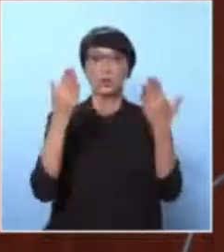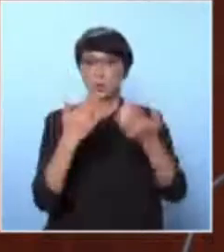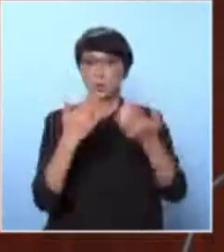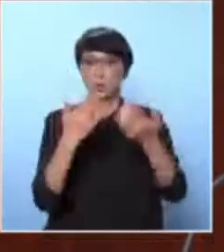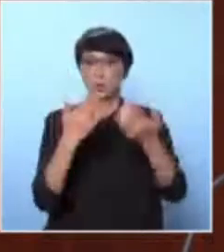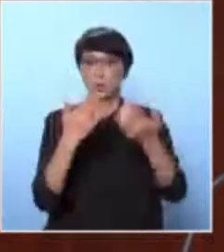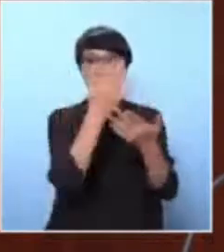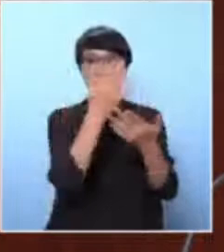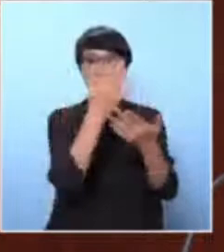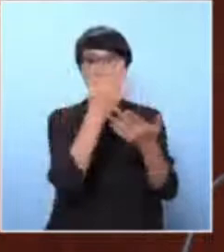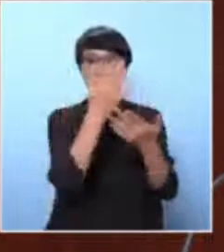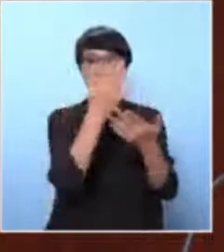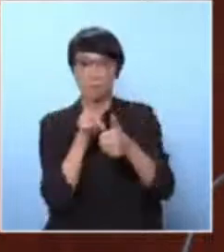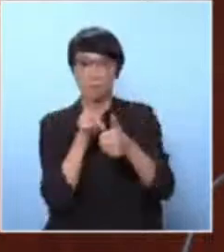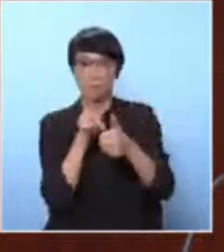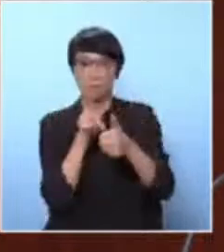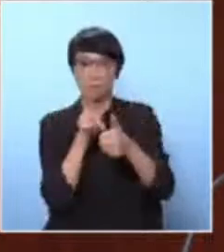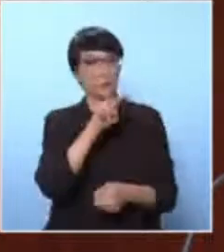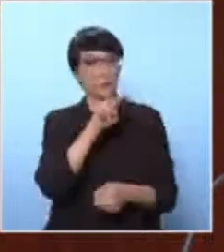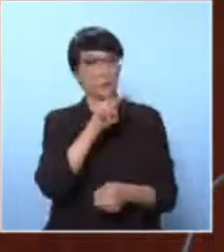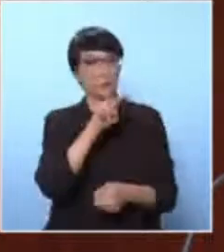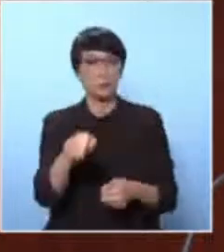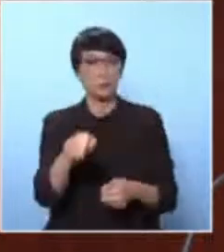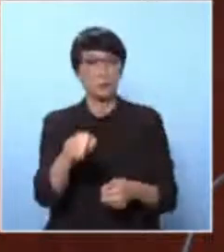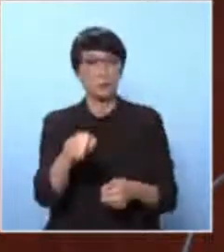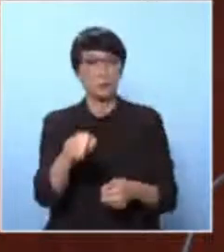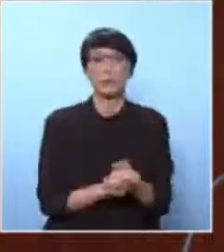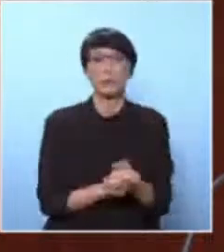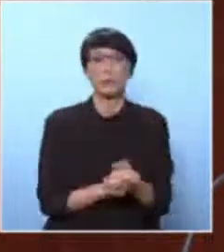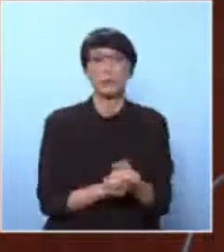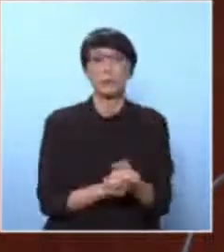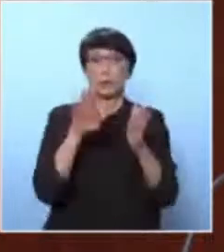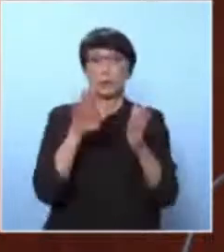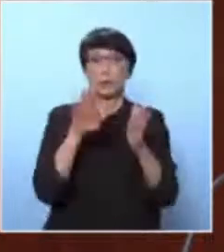the market prices of those liquid but